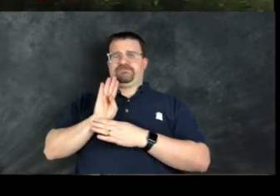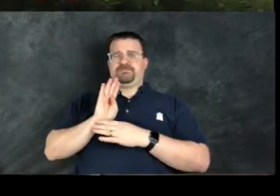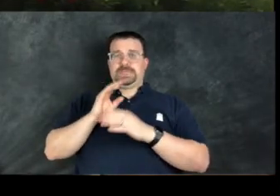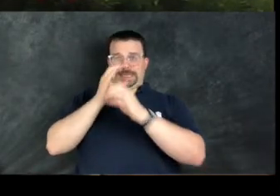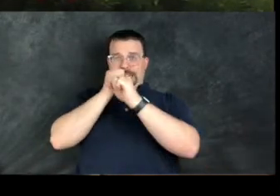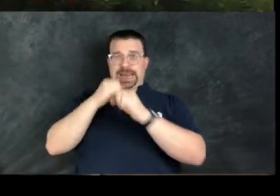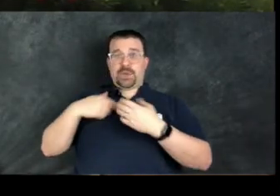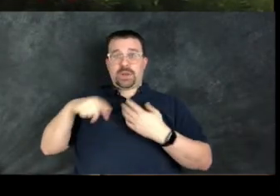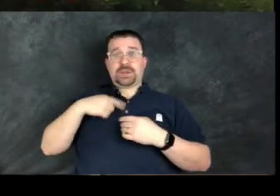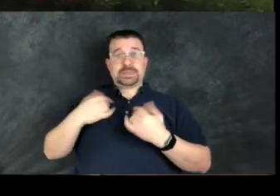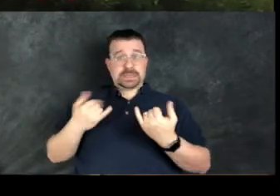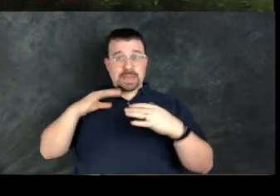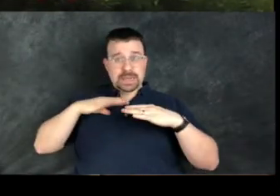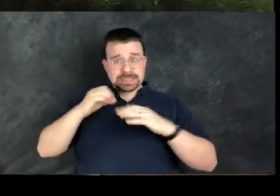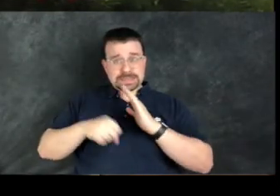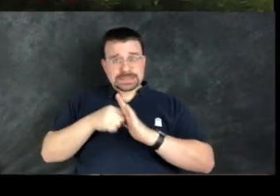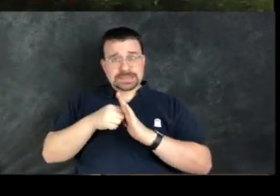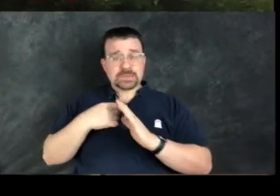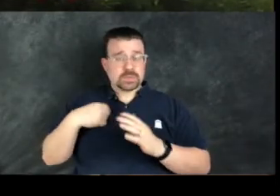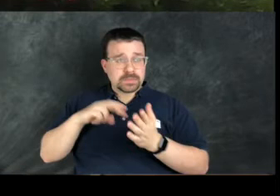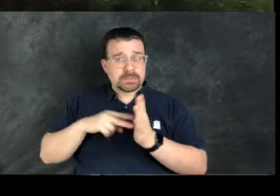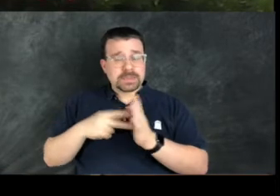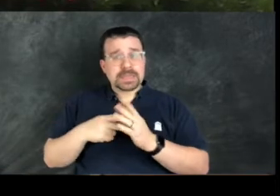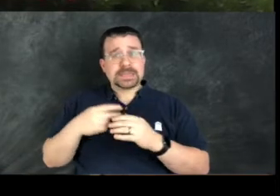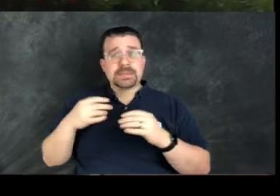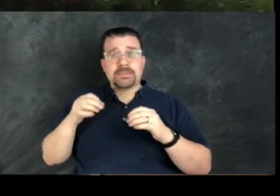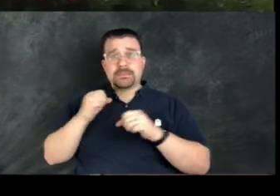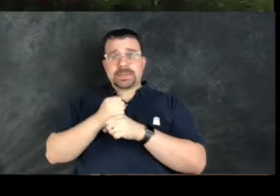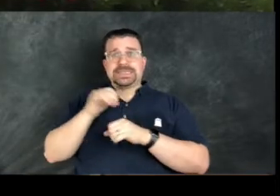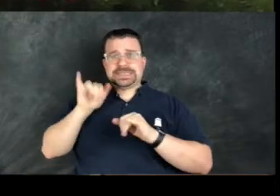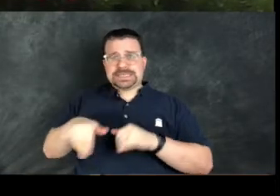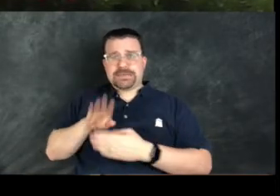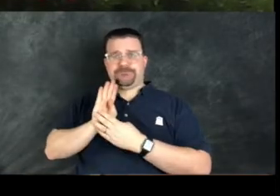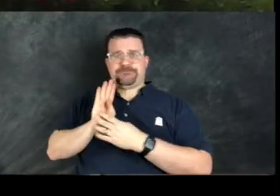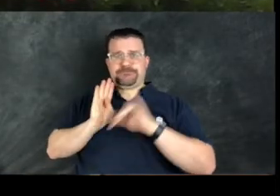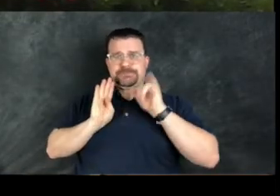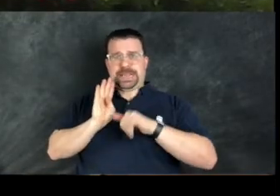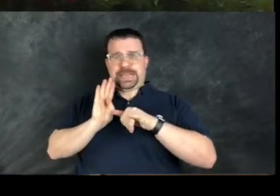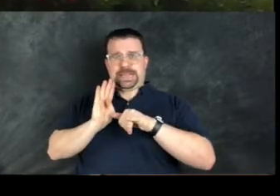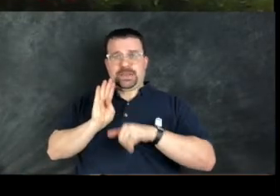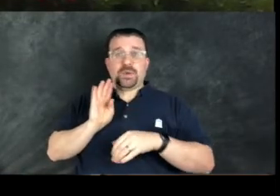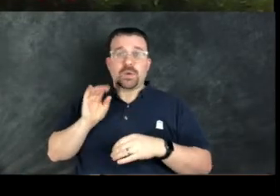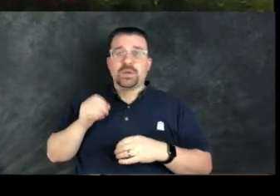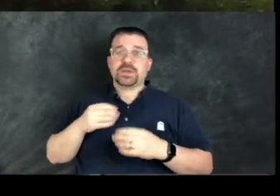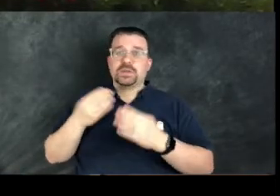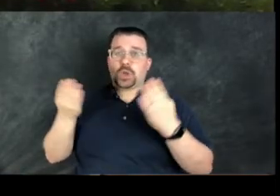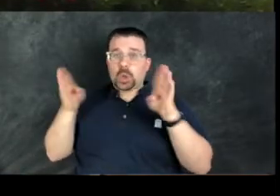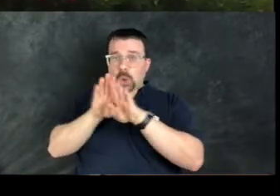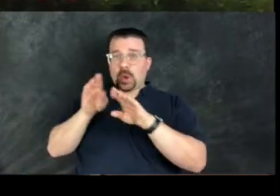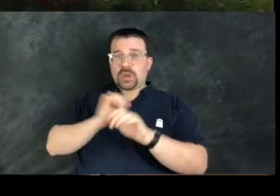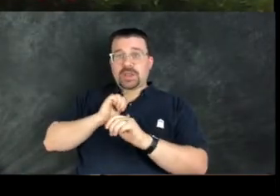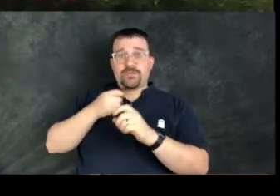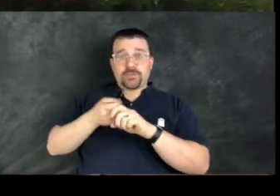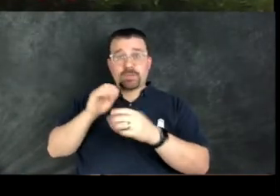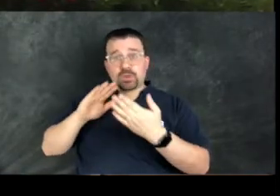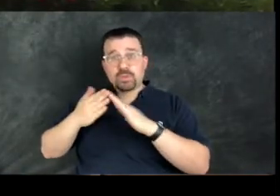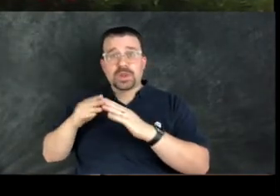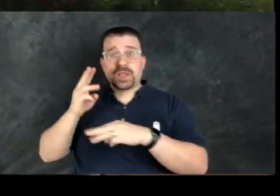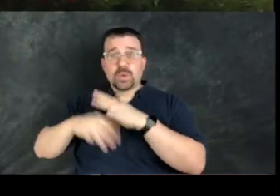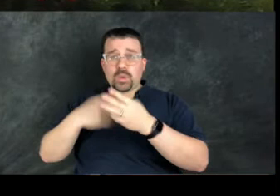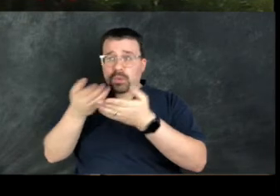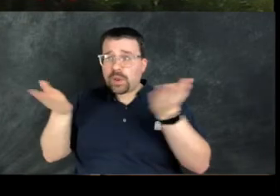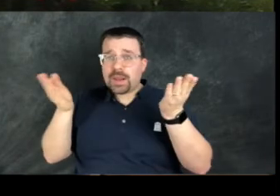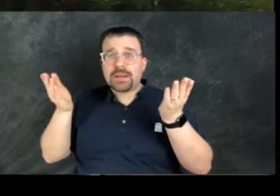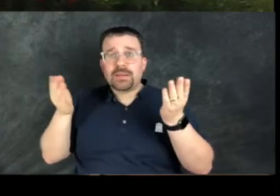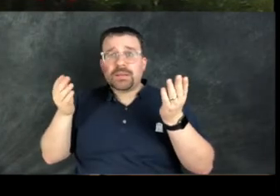Are we intent on making it stay drawn, shutting ourselves off from the community and world around us, maybe even shutting ourselves off